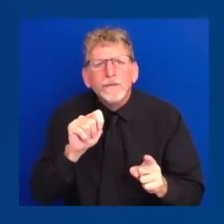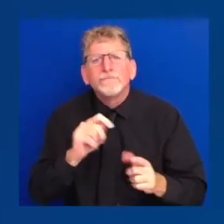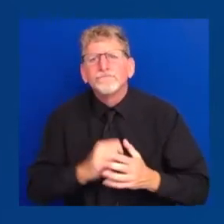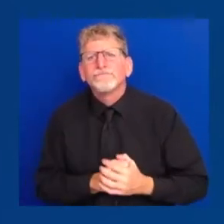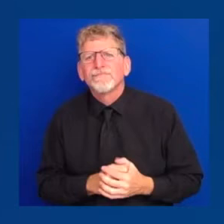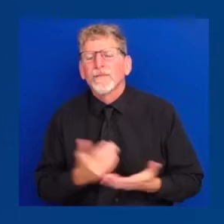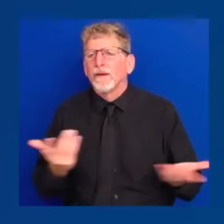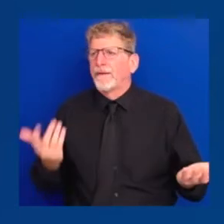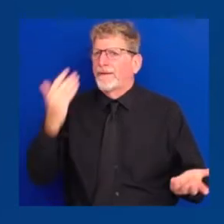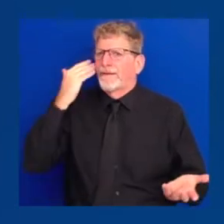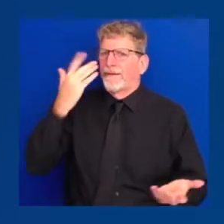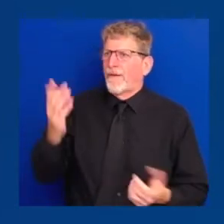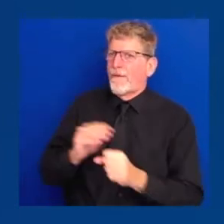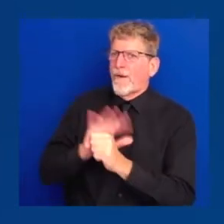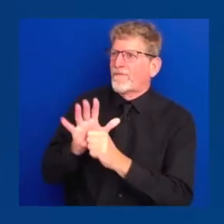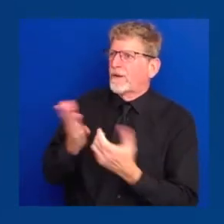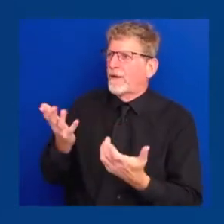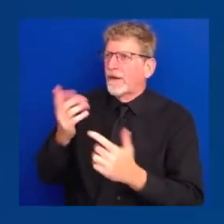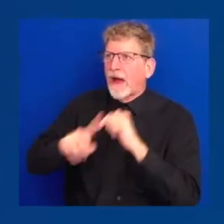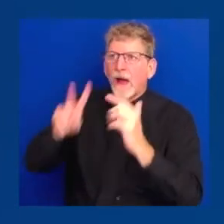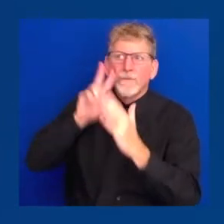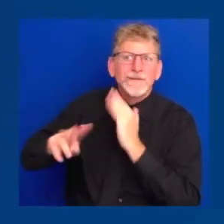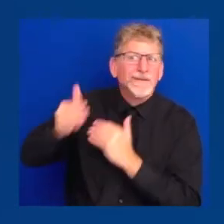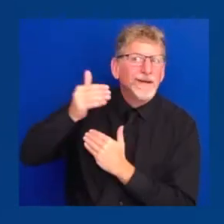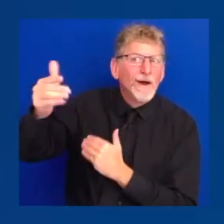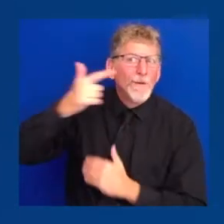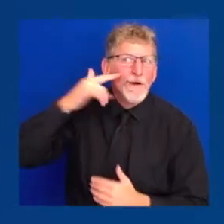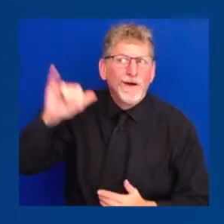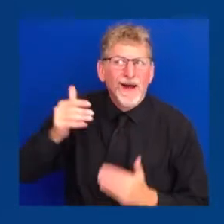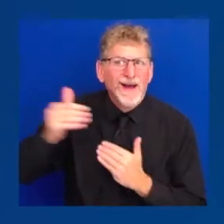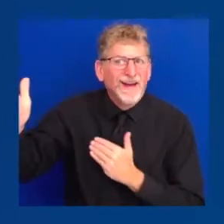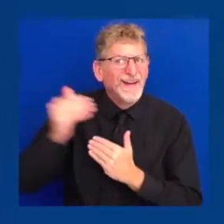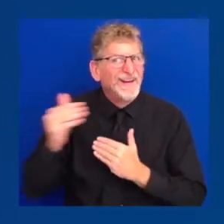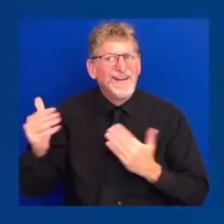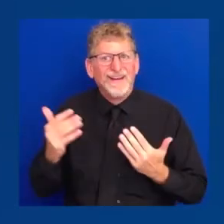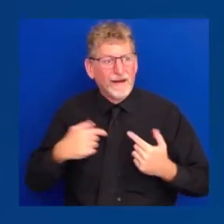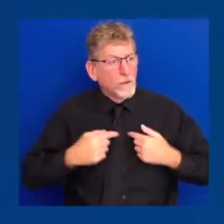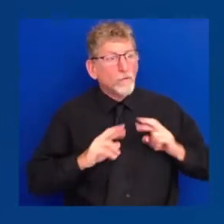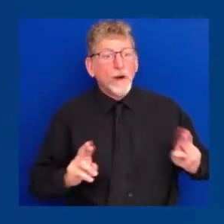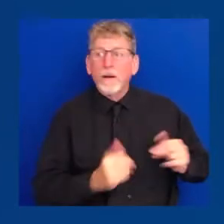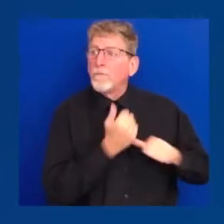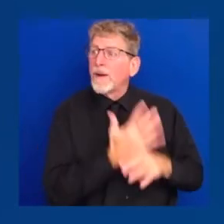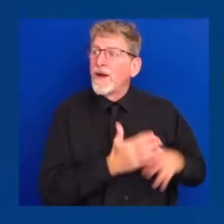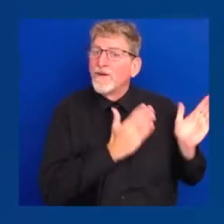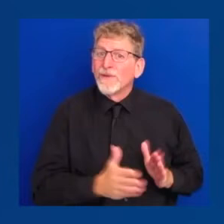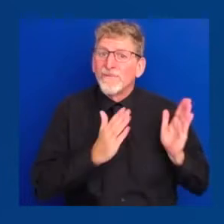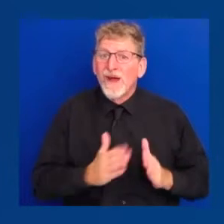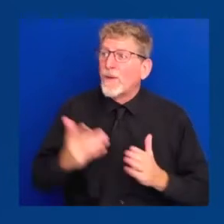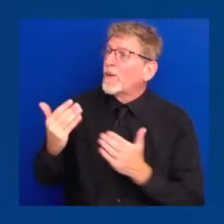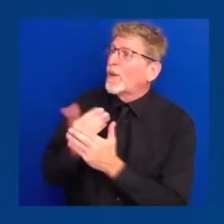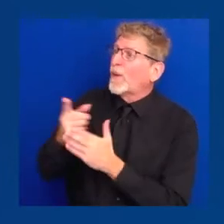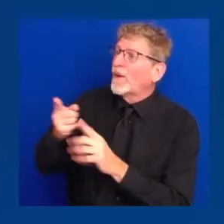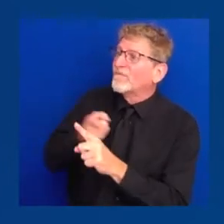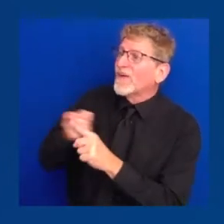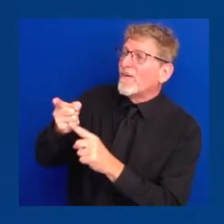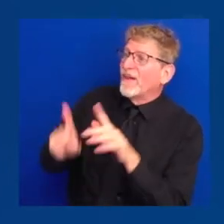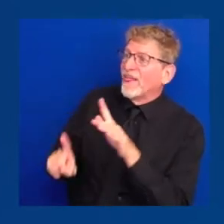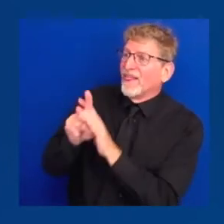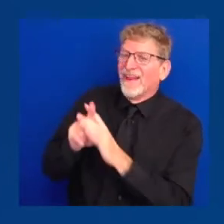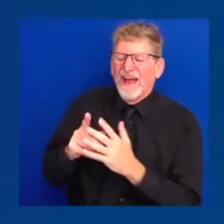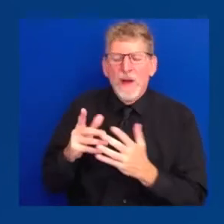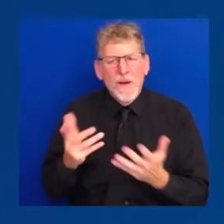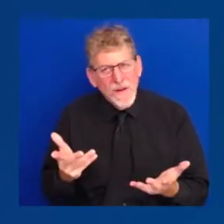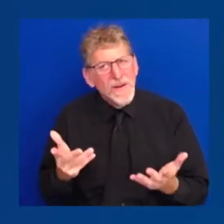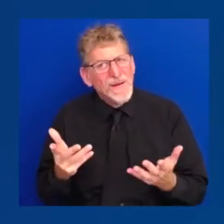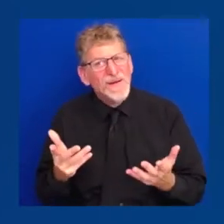every action within our power to prepare for any possible new variants. As Dr. Walensky will discuss in a moment,